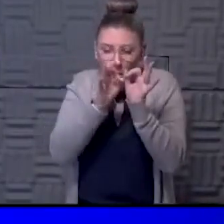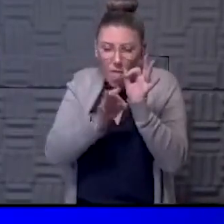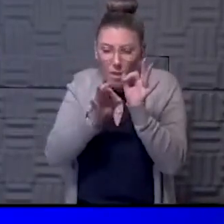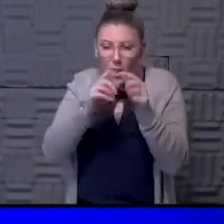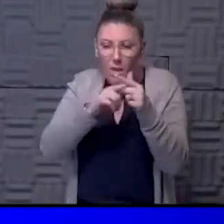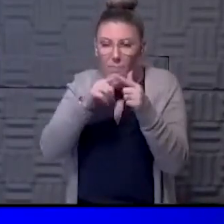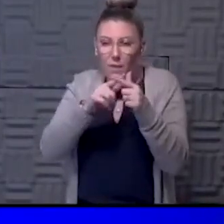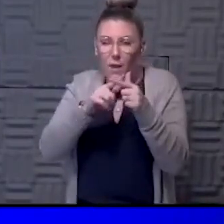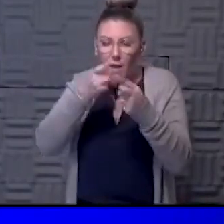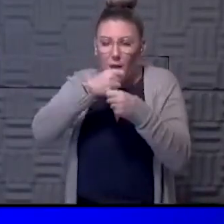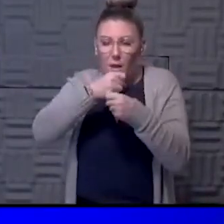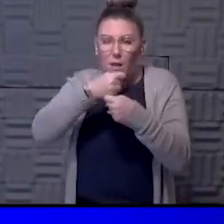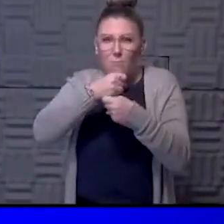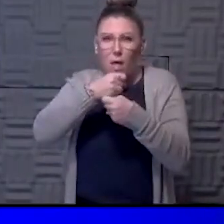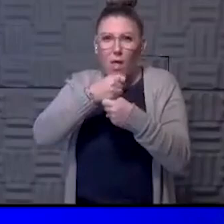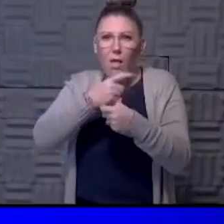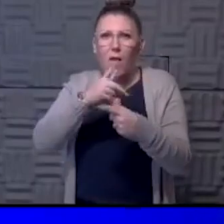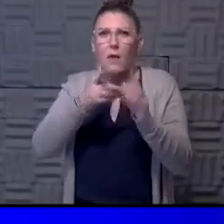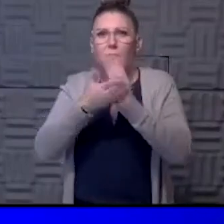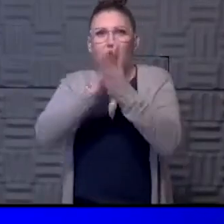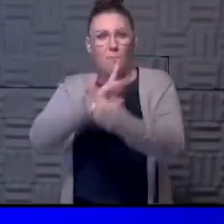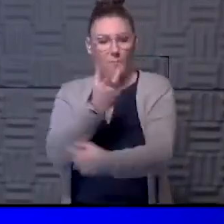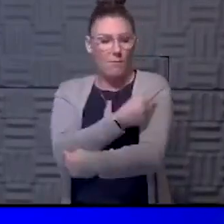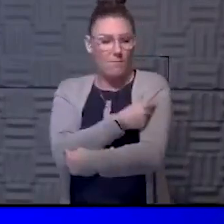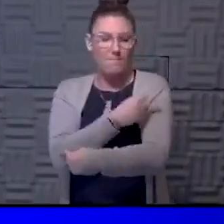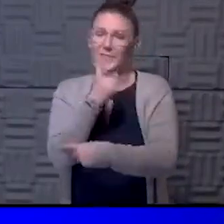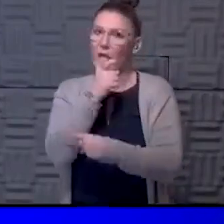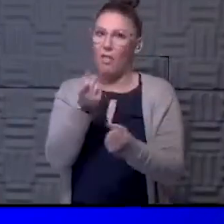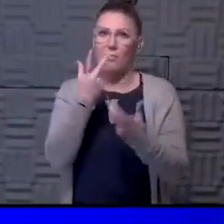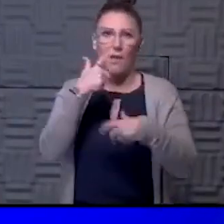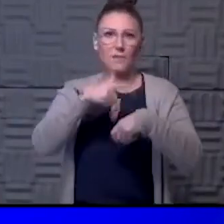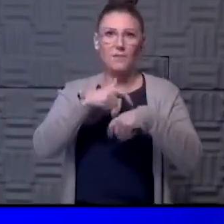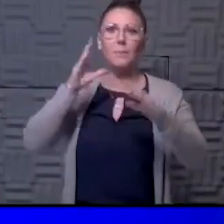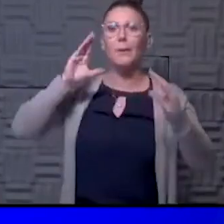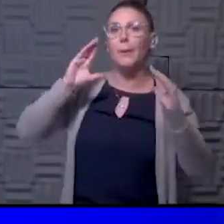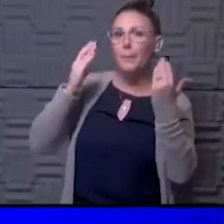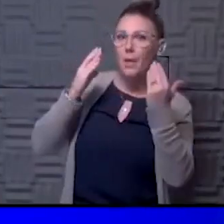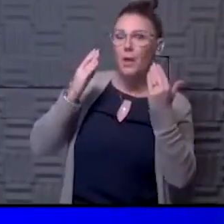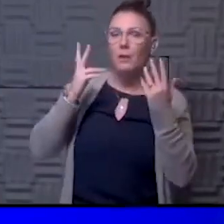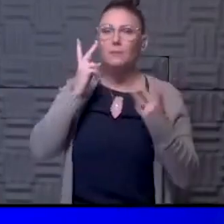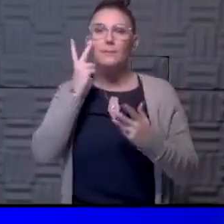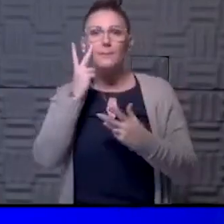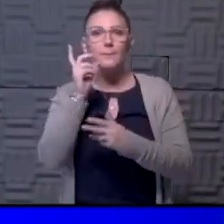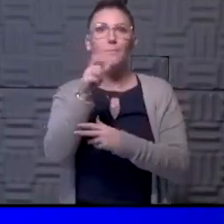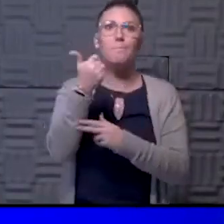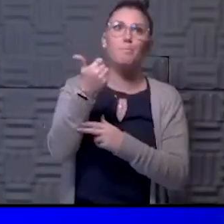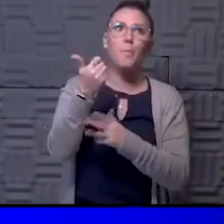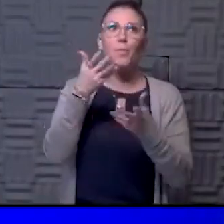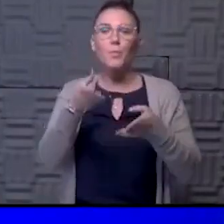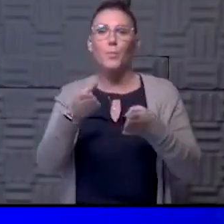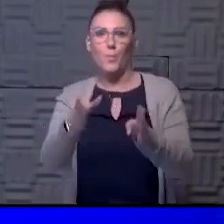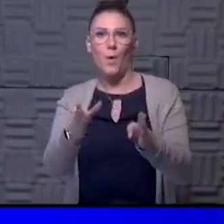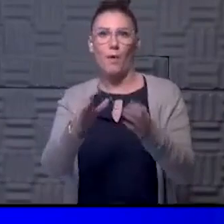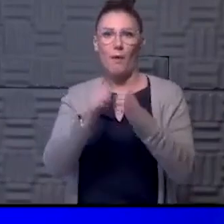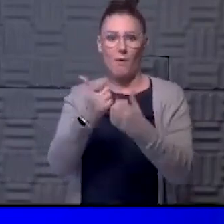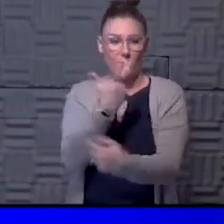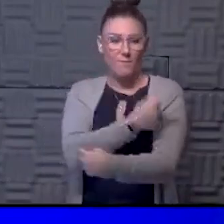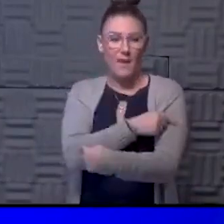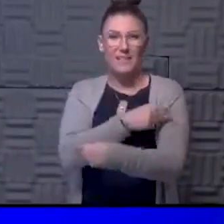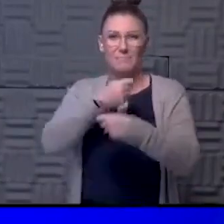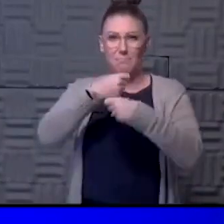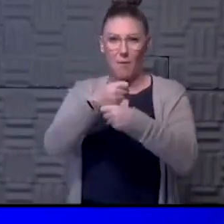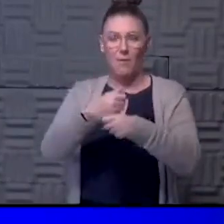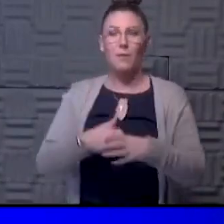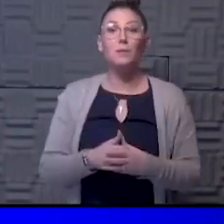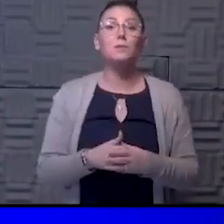And that really takes not too much time compared to what we've seen other ways that vaccines are created.